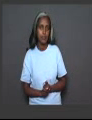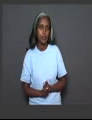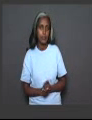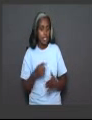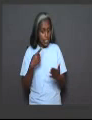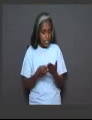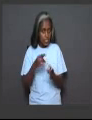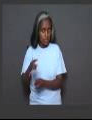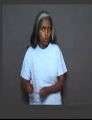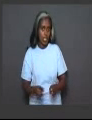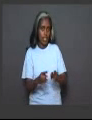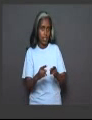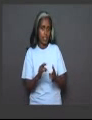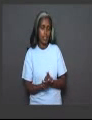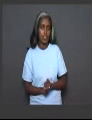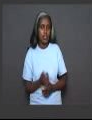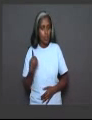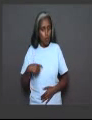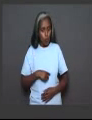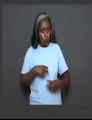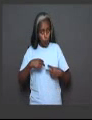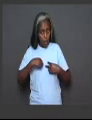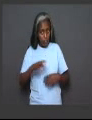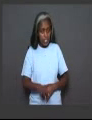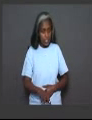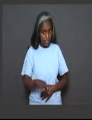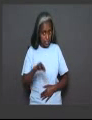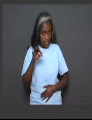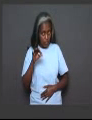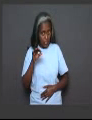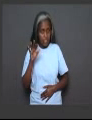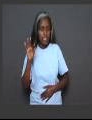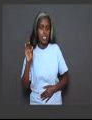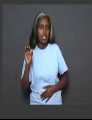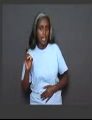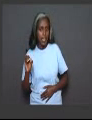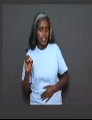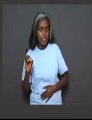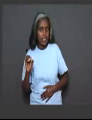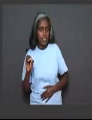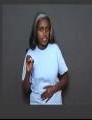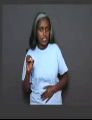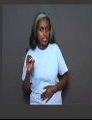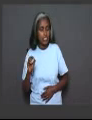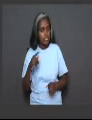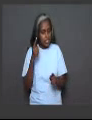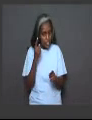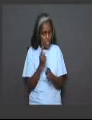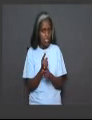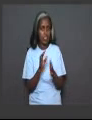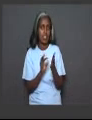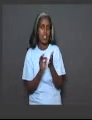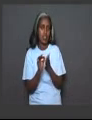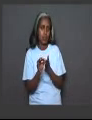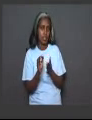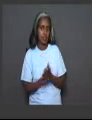In this way, we have discovered that 90 is a critical number.